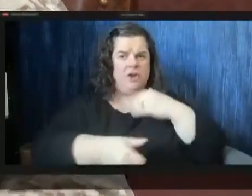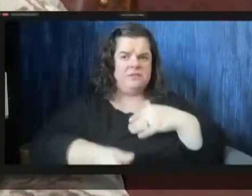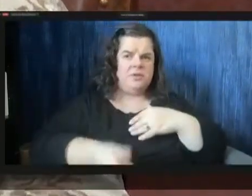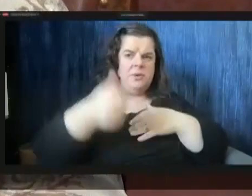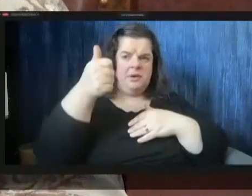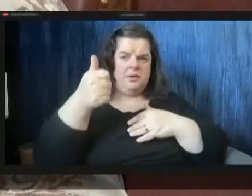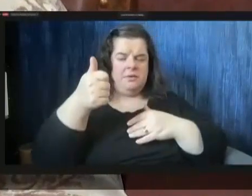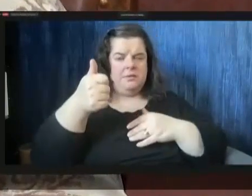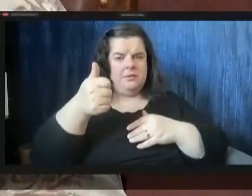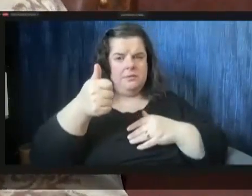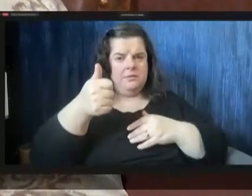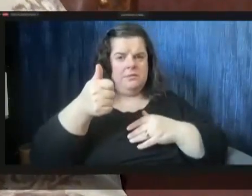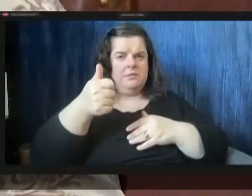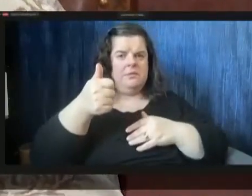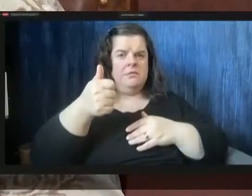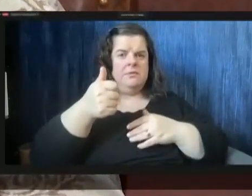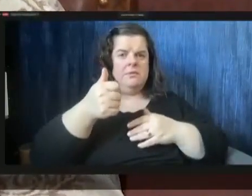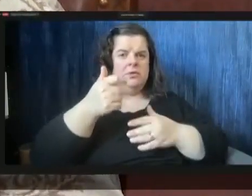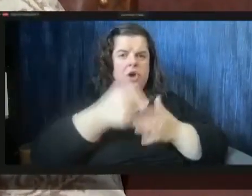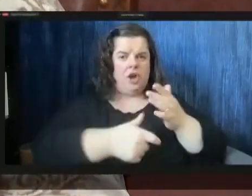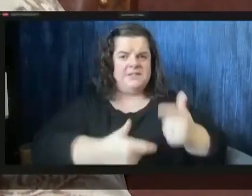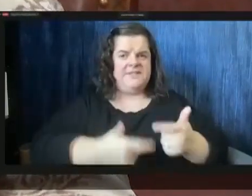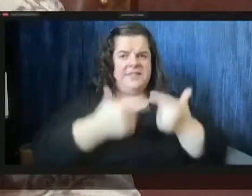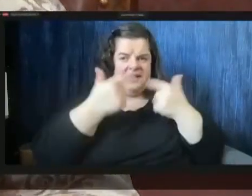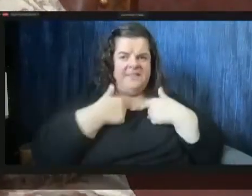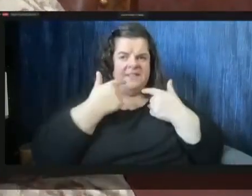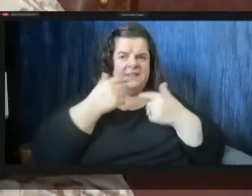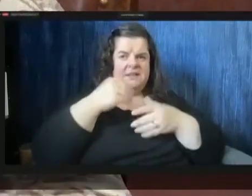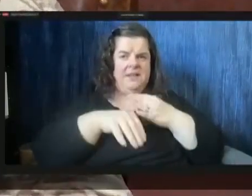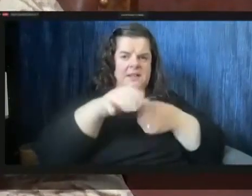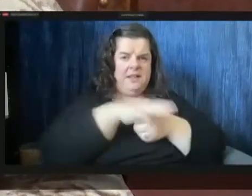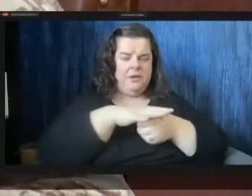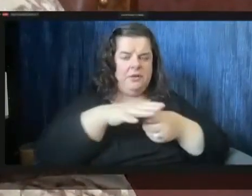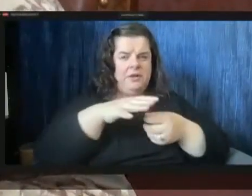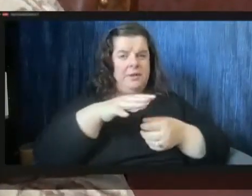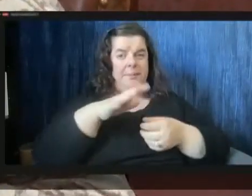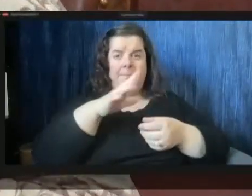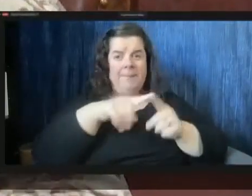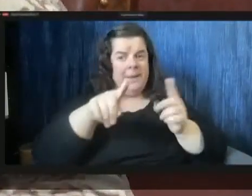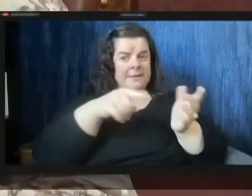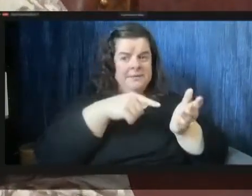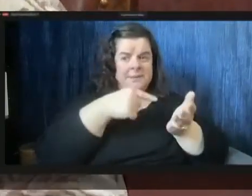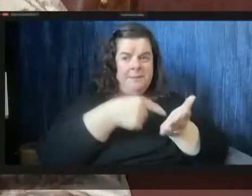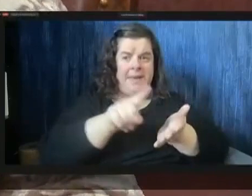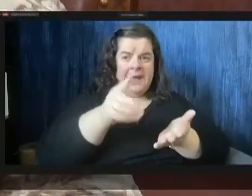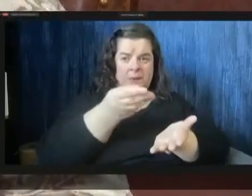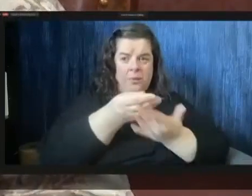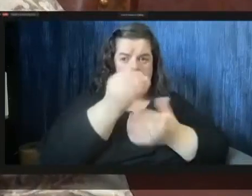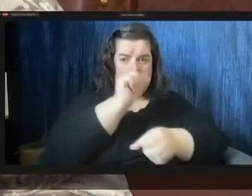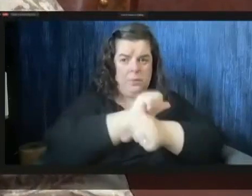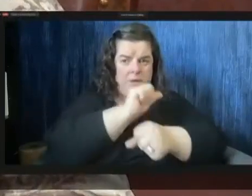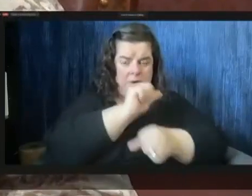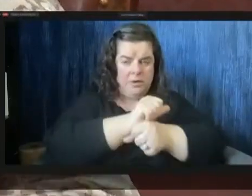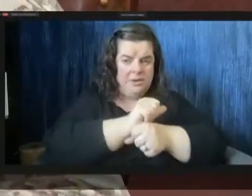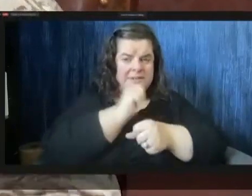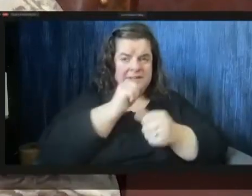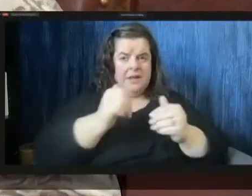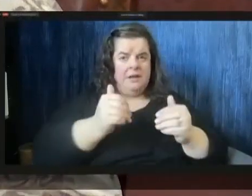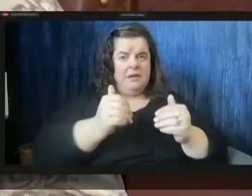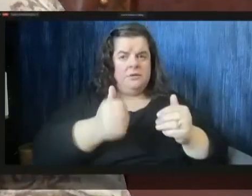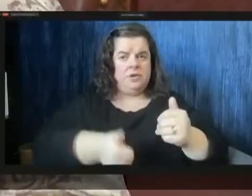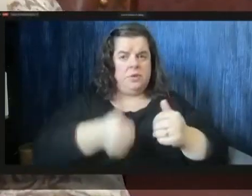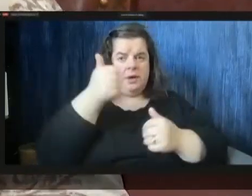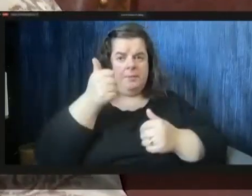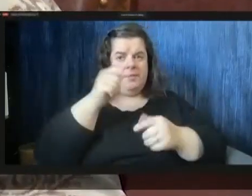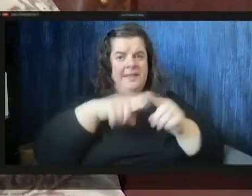cost to live in the area is pushing it up. The wages are not going up. So a lot of people cannot stay there because of the